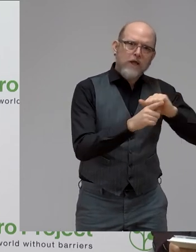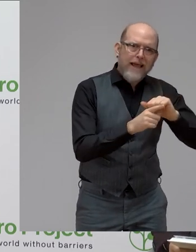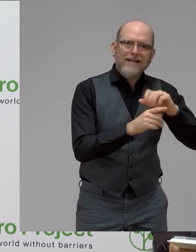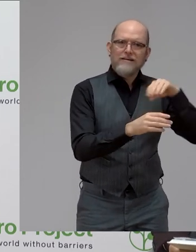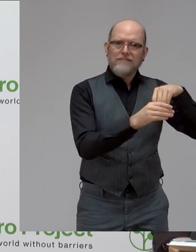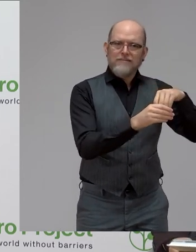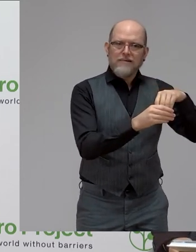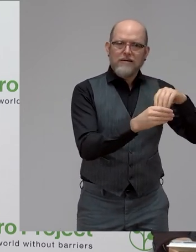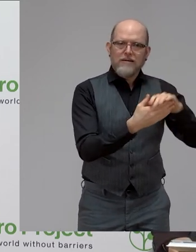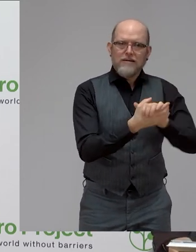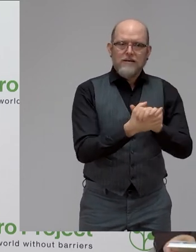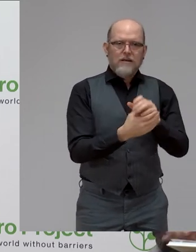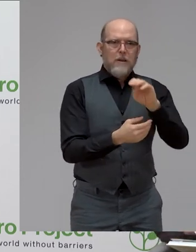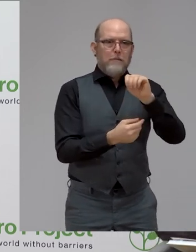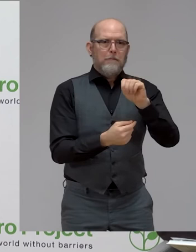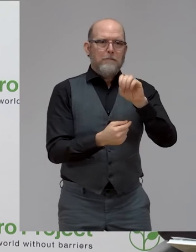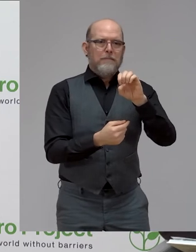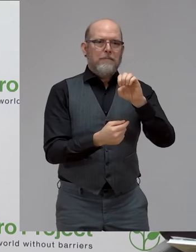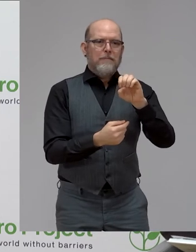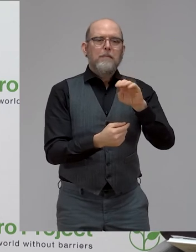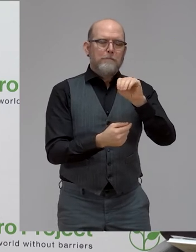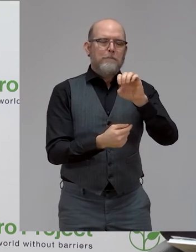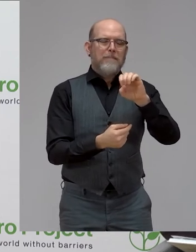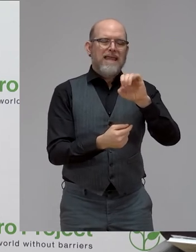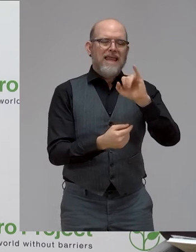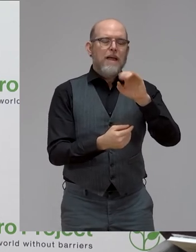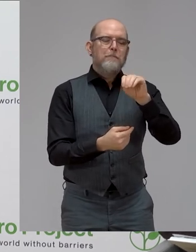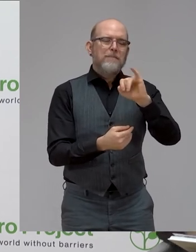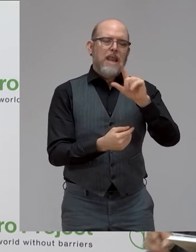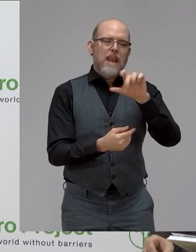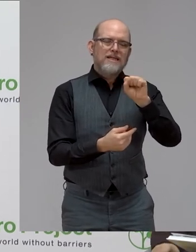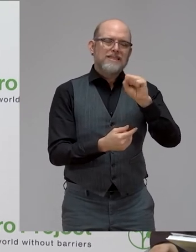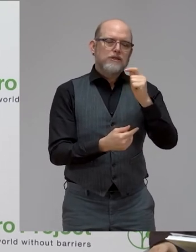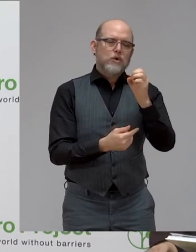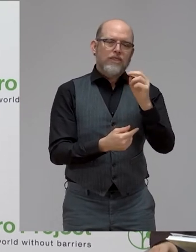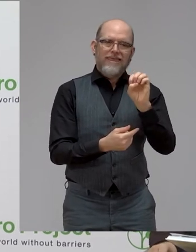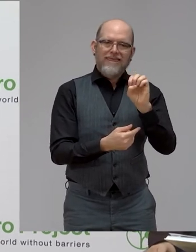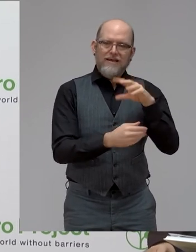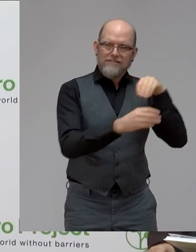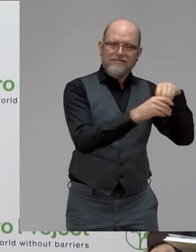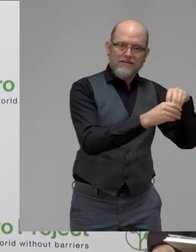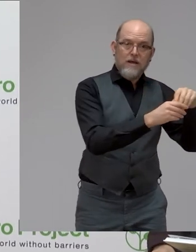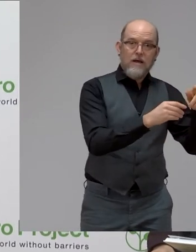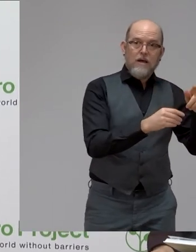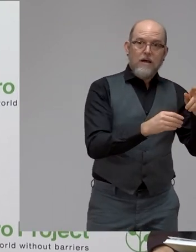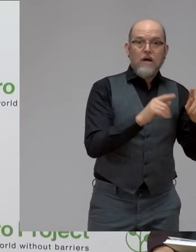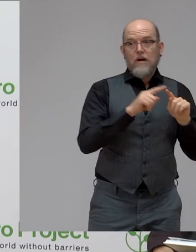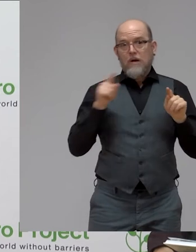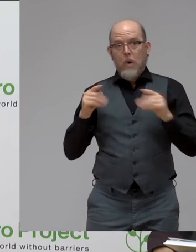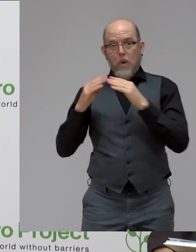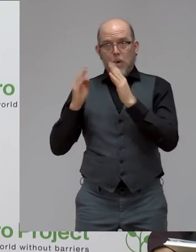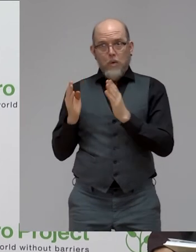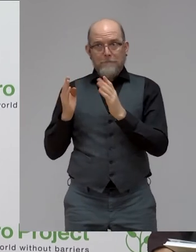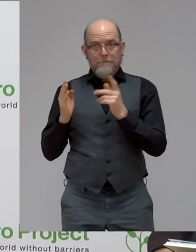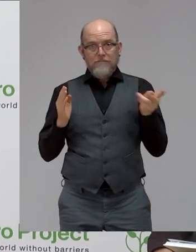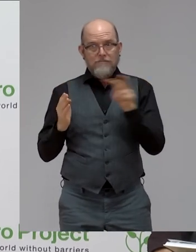home, I write it down on my special computer with a braille display.